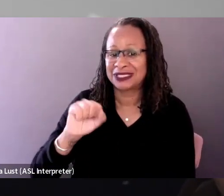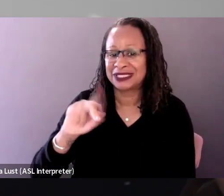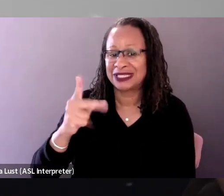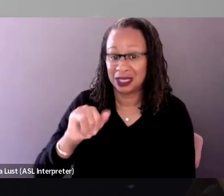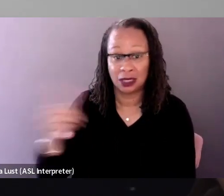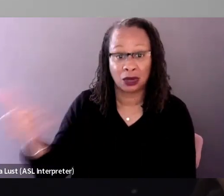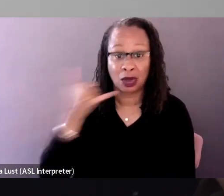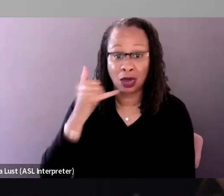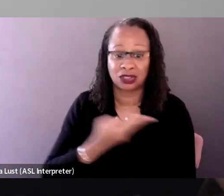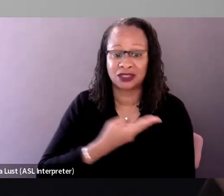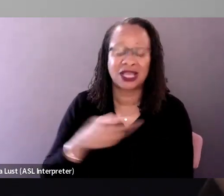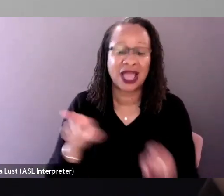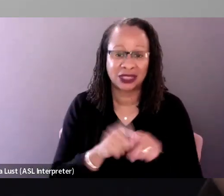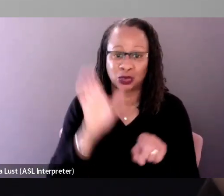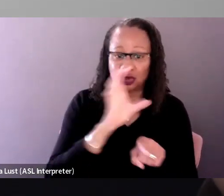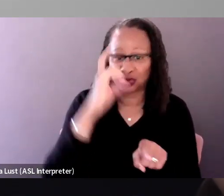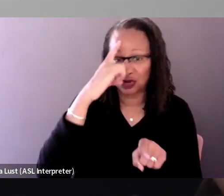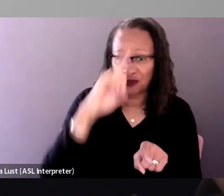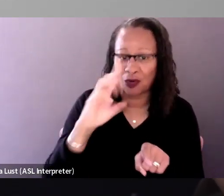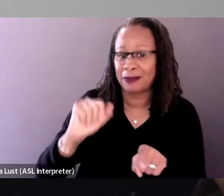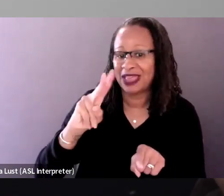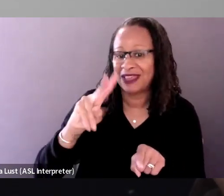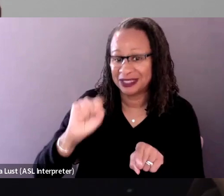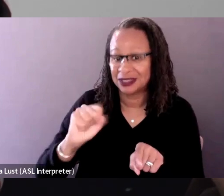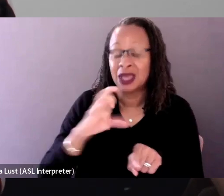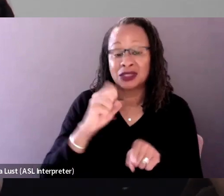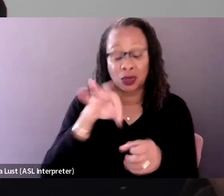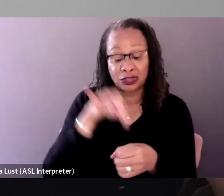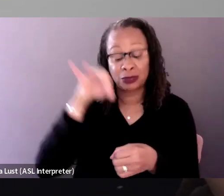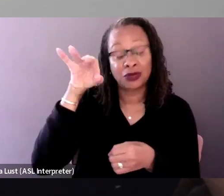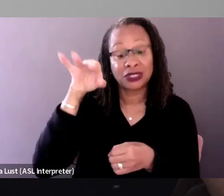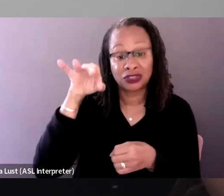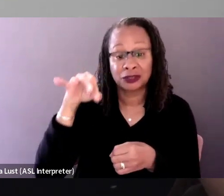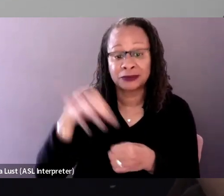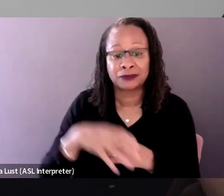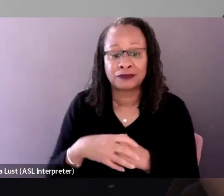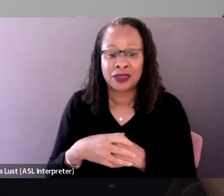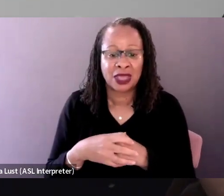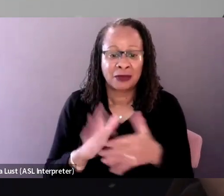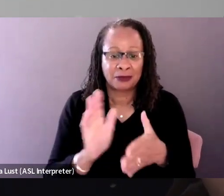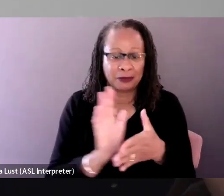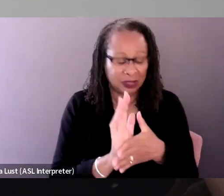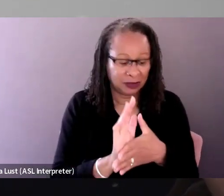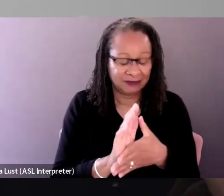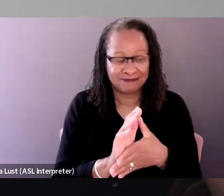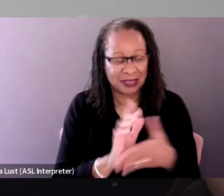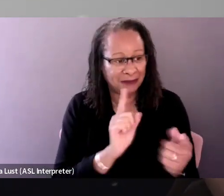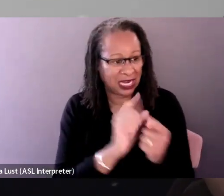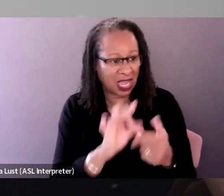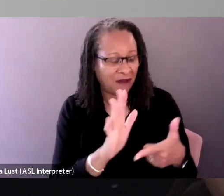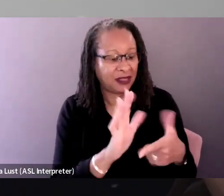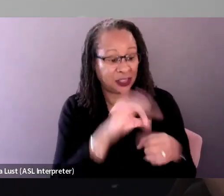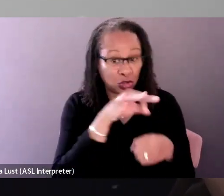for Mavis. So the spirituality, I think for me, cinema and spirituality go hand in hand. I always talk about like the magic